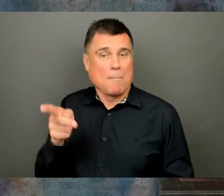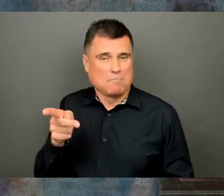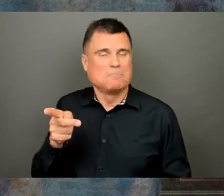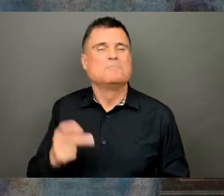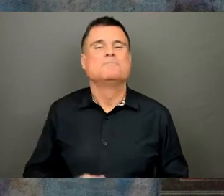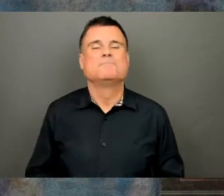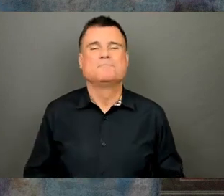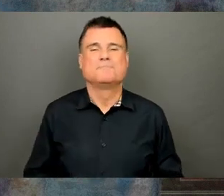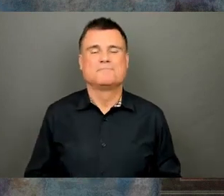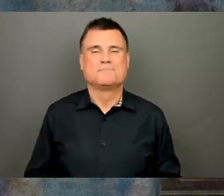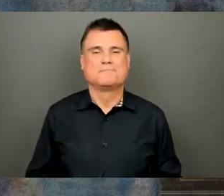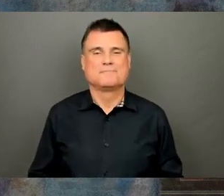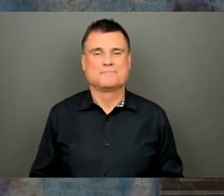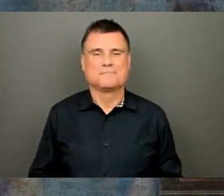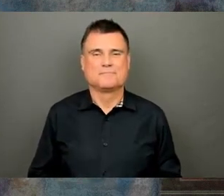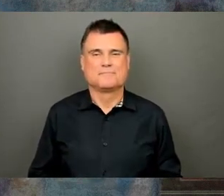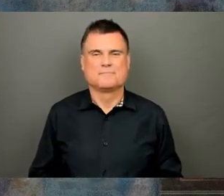Warm-up.